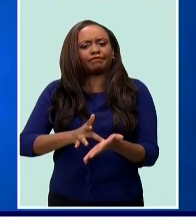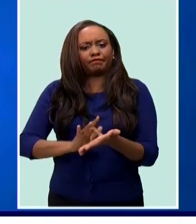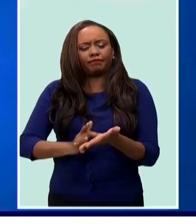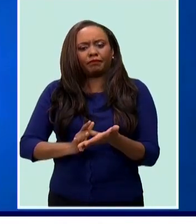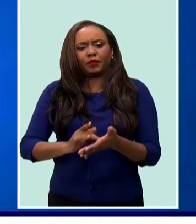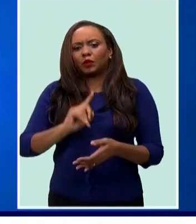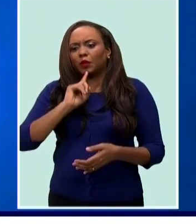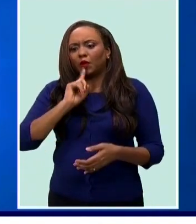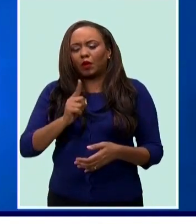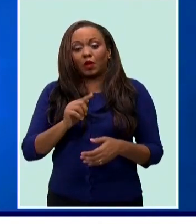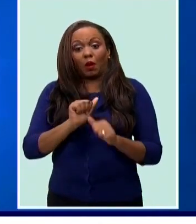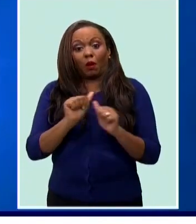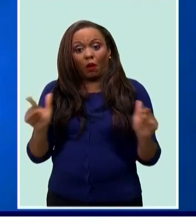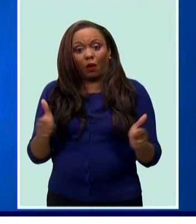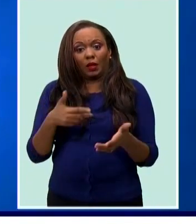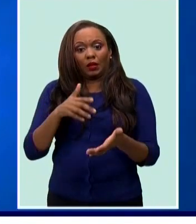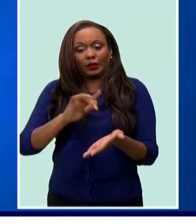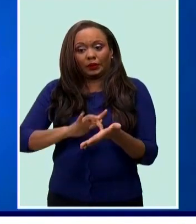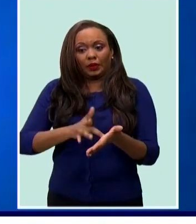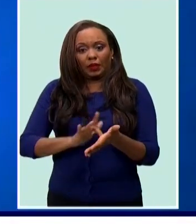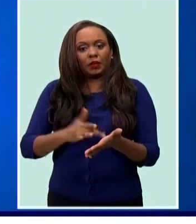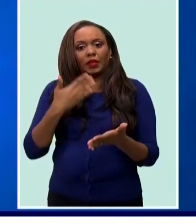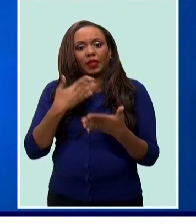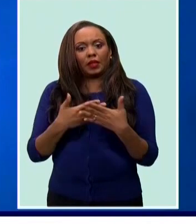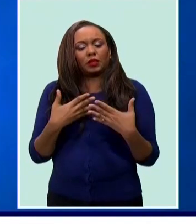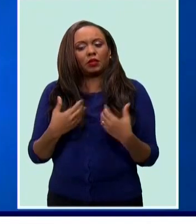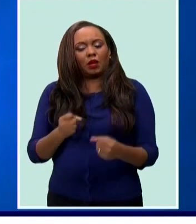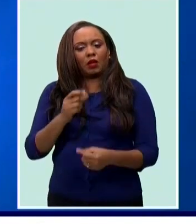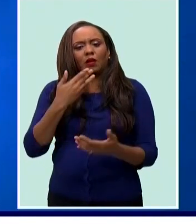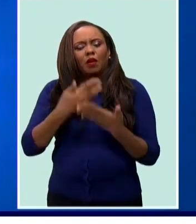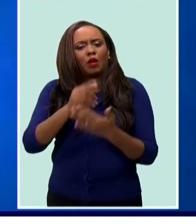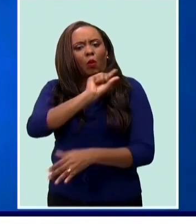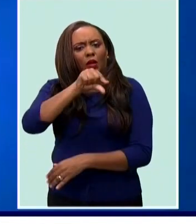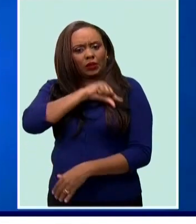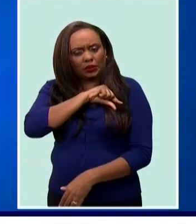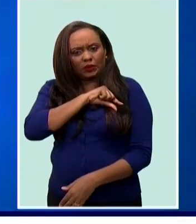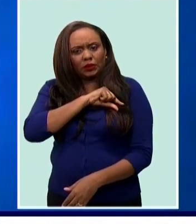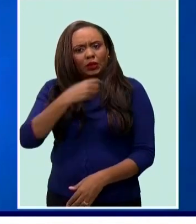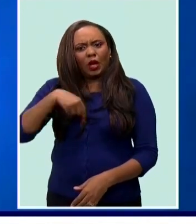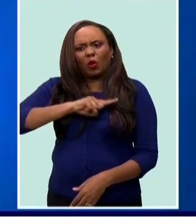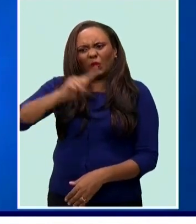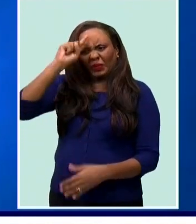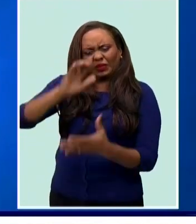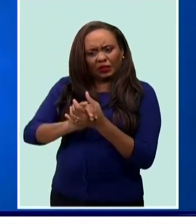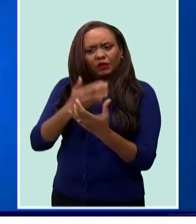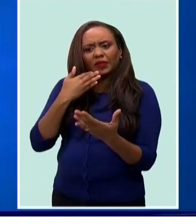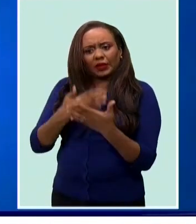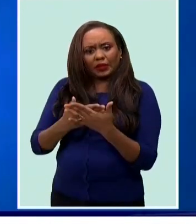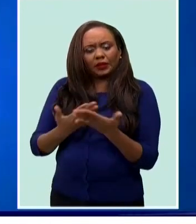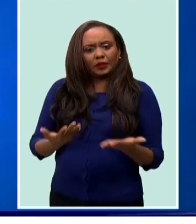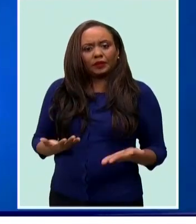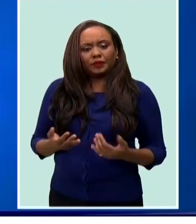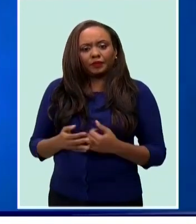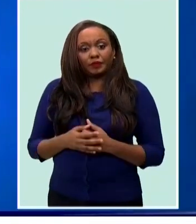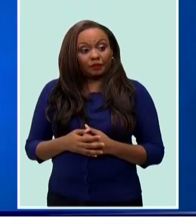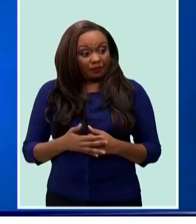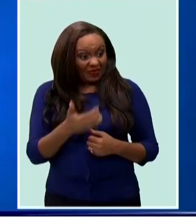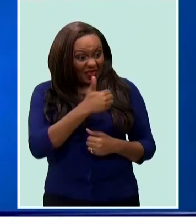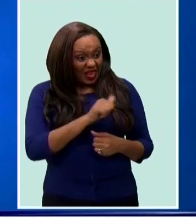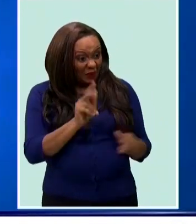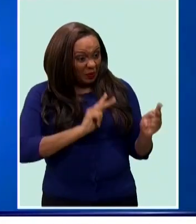make sure that the vaccines are efficacious and of quality, and we believe in the source and quality of those vaccines. Any cases